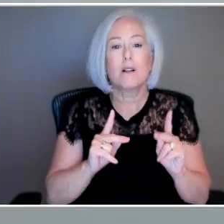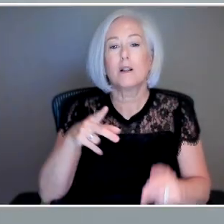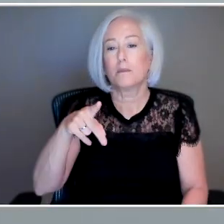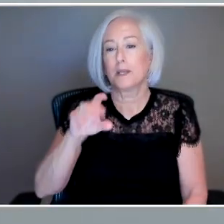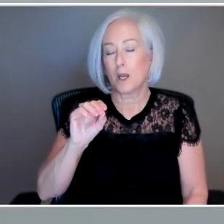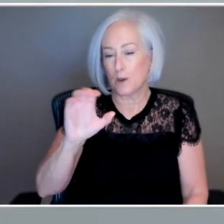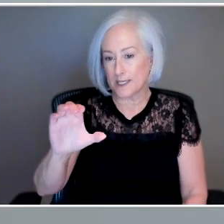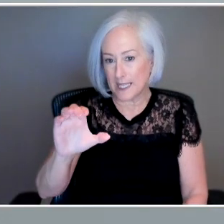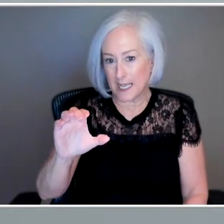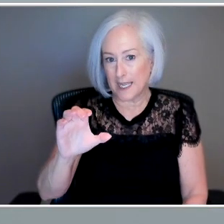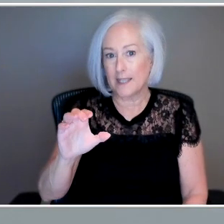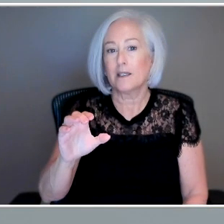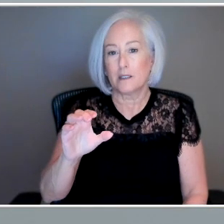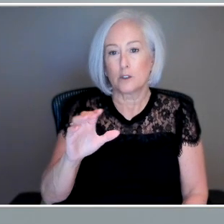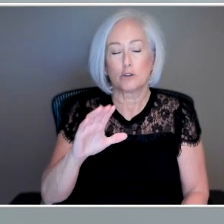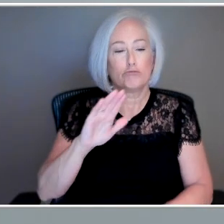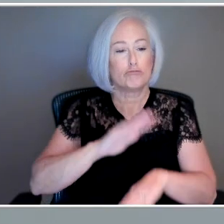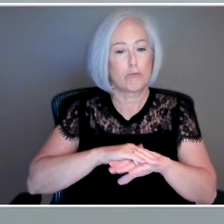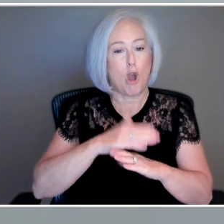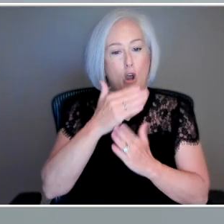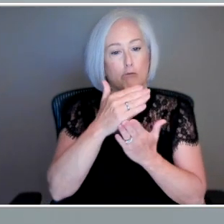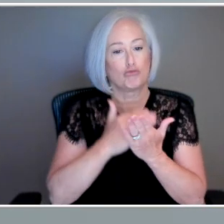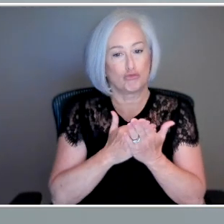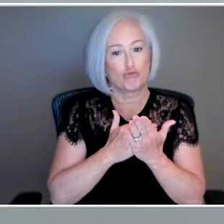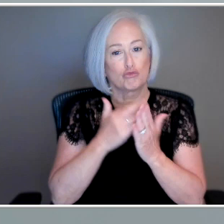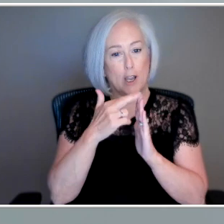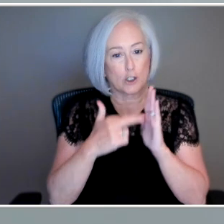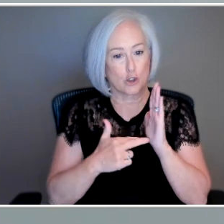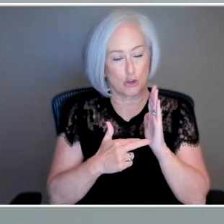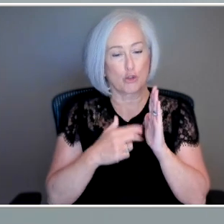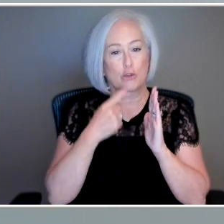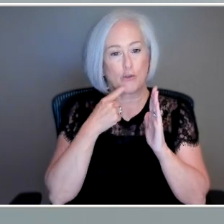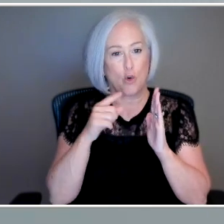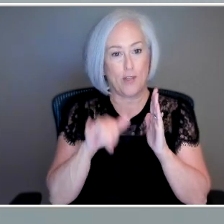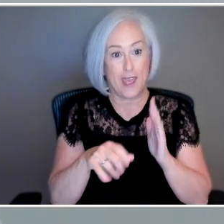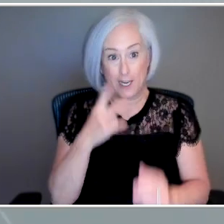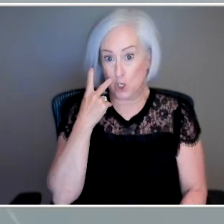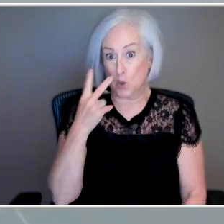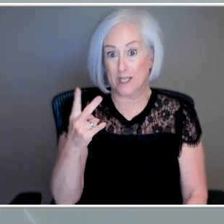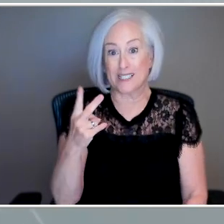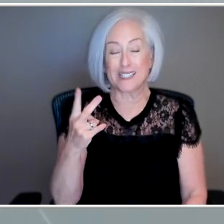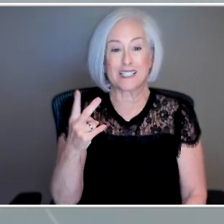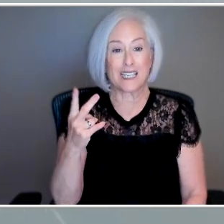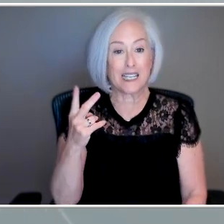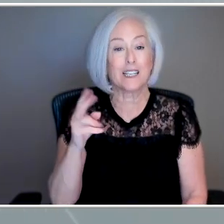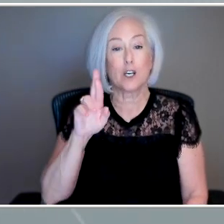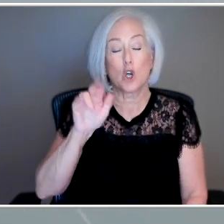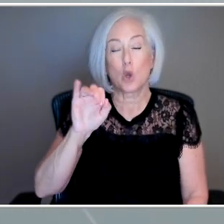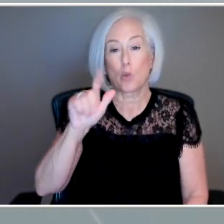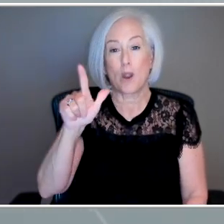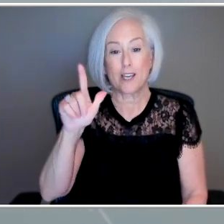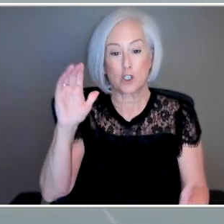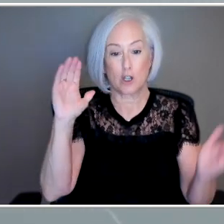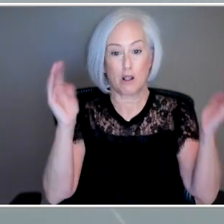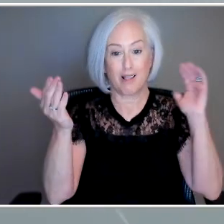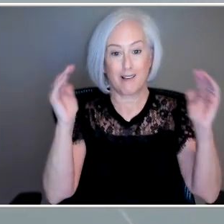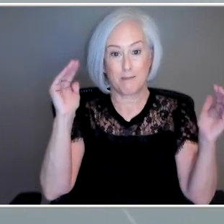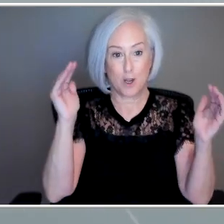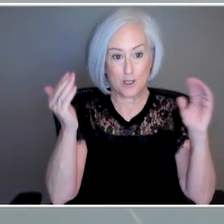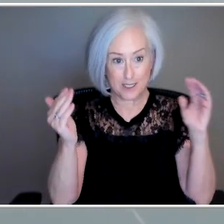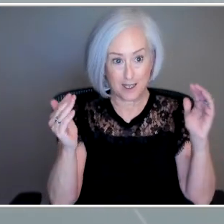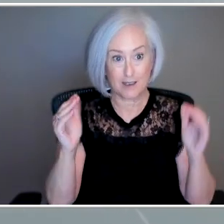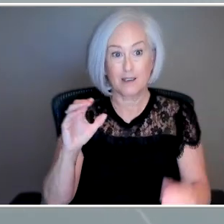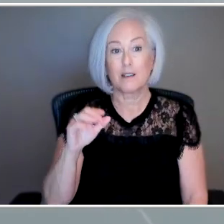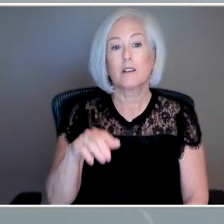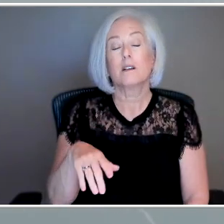information out there. Here's an image from the National Marrow Donor Program showing the racial disparity out there. Someone with a Hispanic or Latino ethnic background has